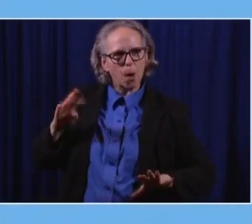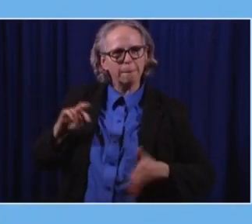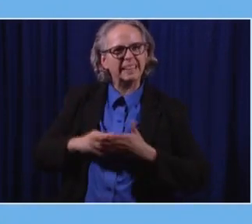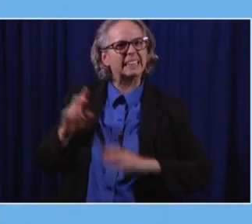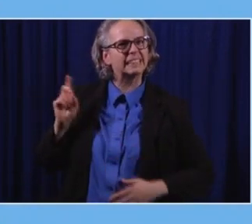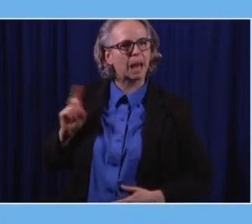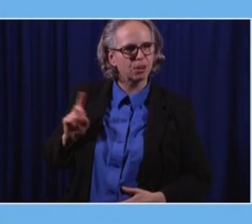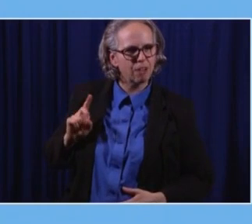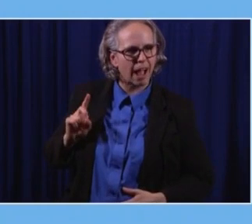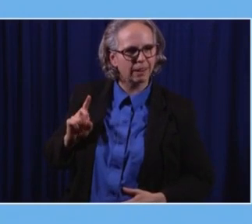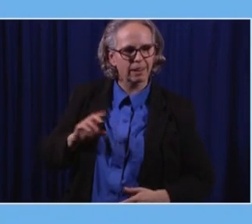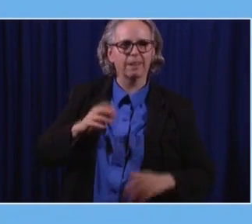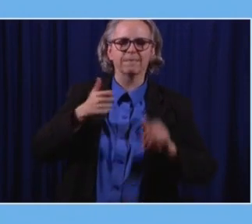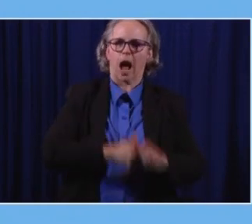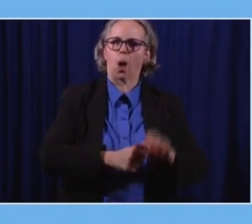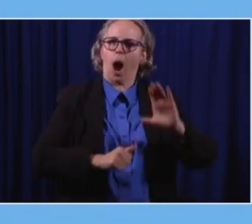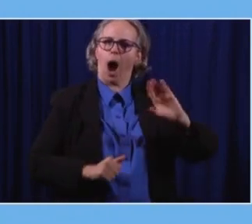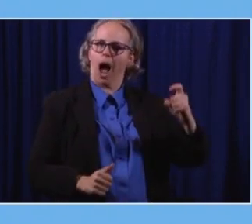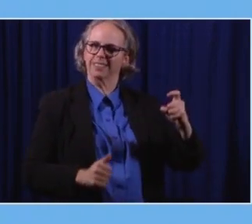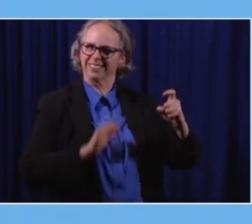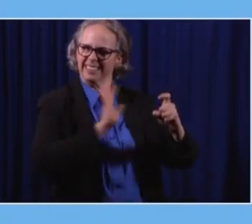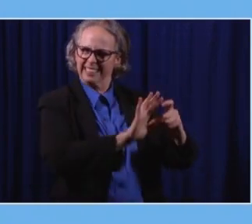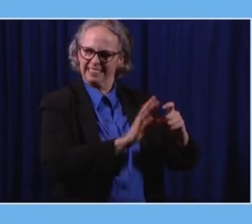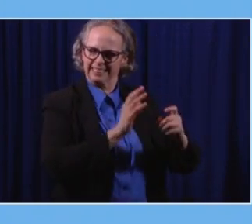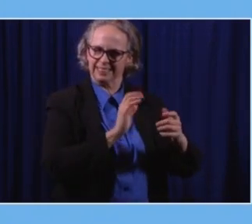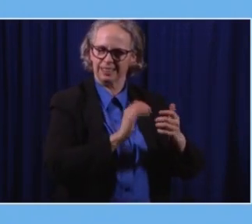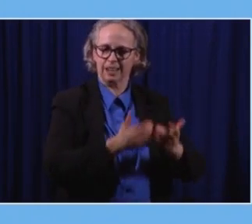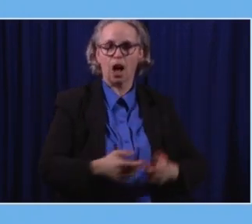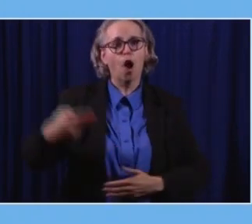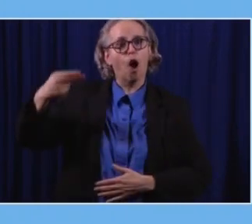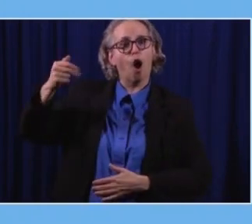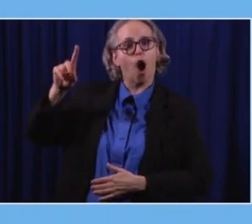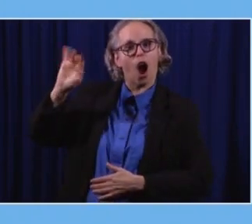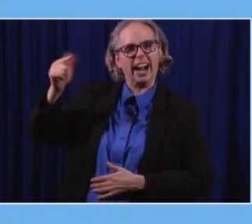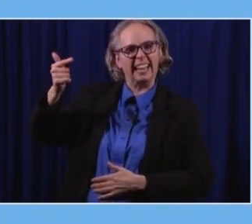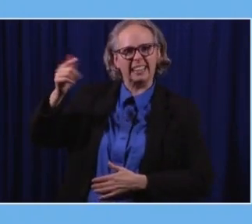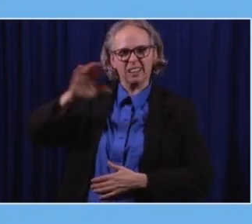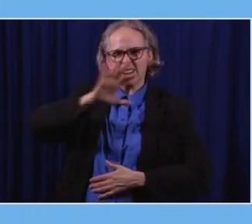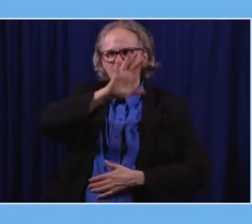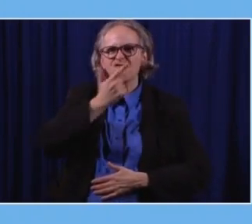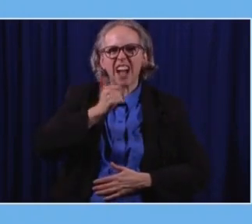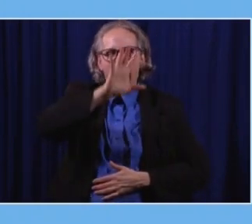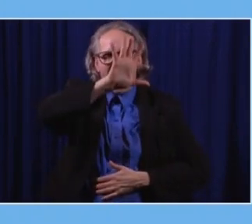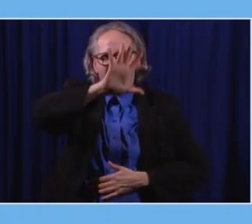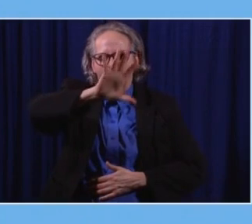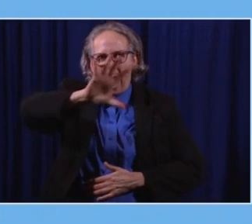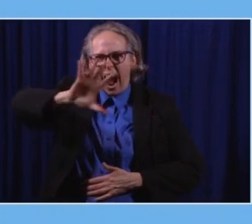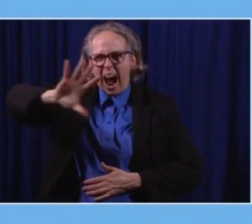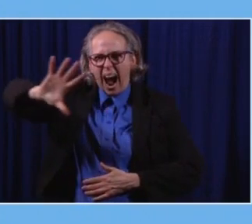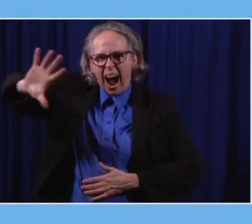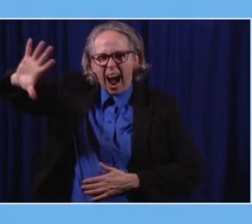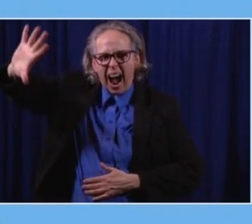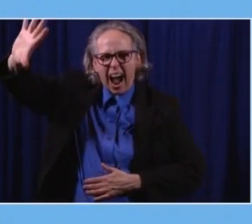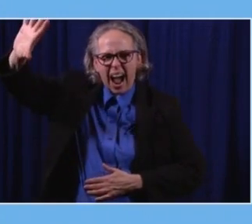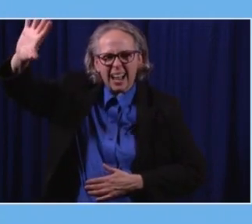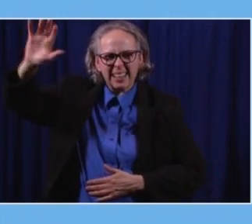and then Harding looks like carried pretty much everything else. Let's take a look at